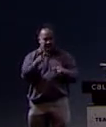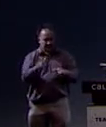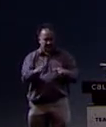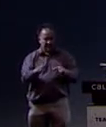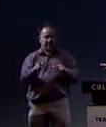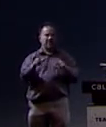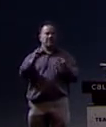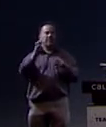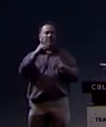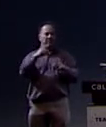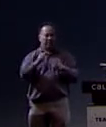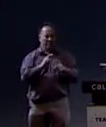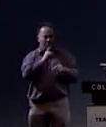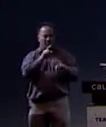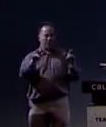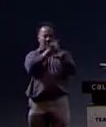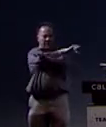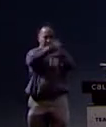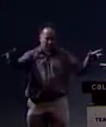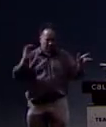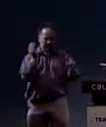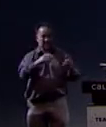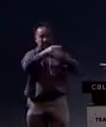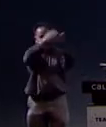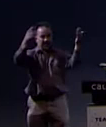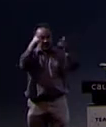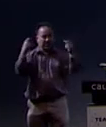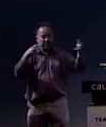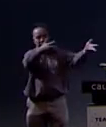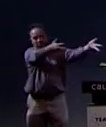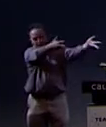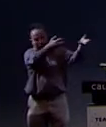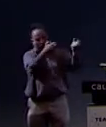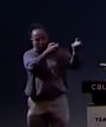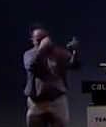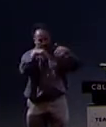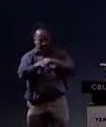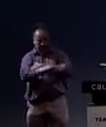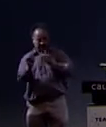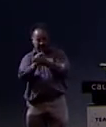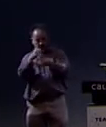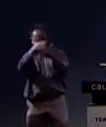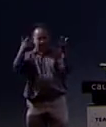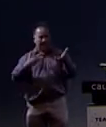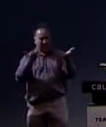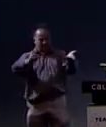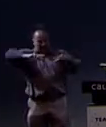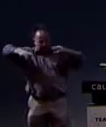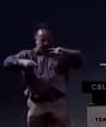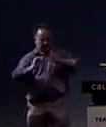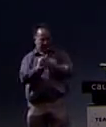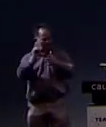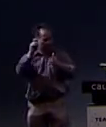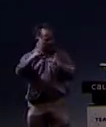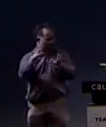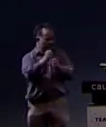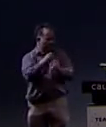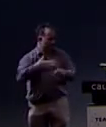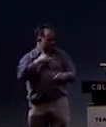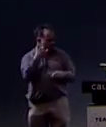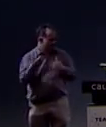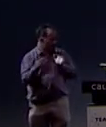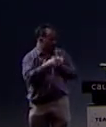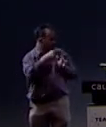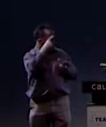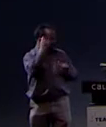space because it draws the viewer into the space of the media. And I really just wanted to turn that around. And I got to grab my phone again because